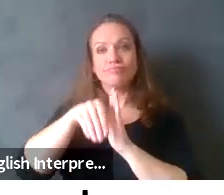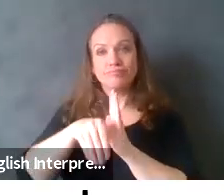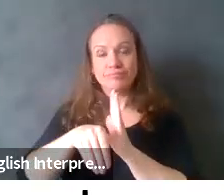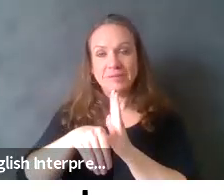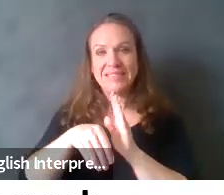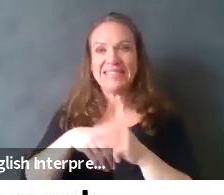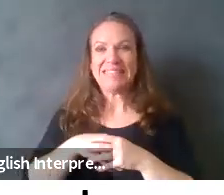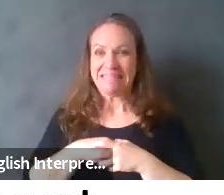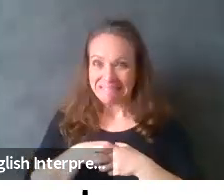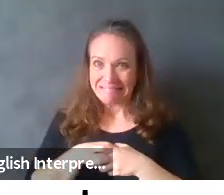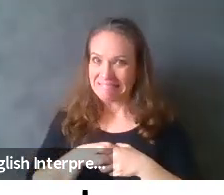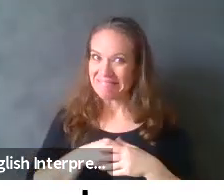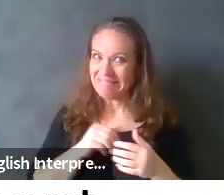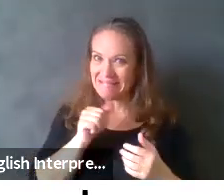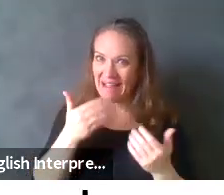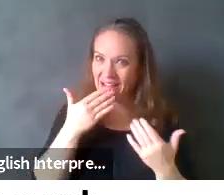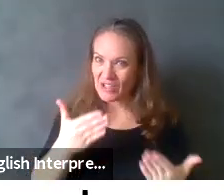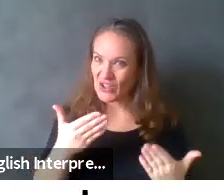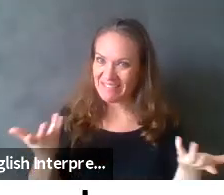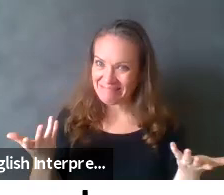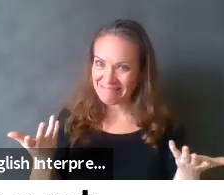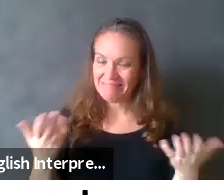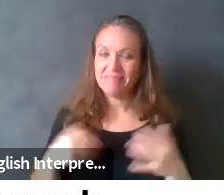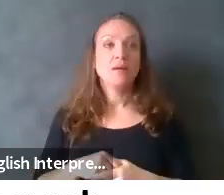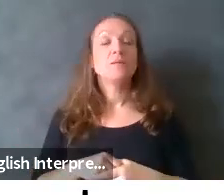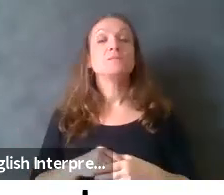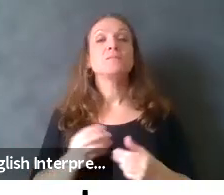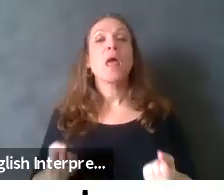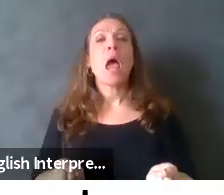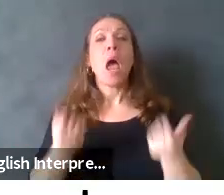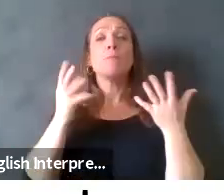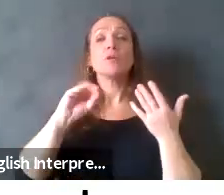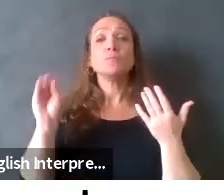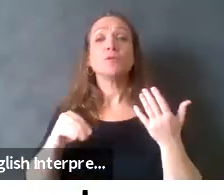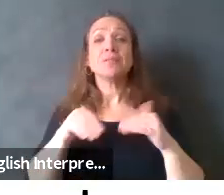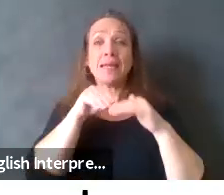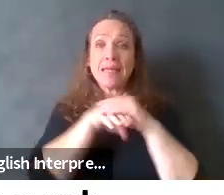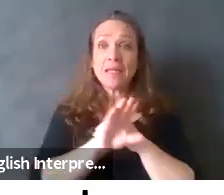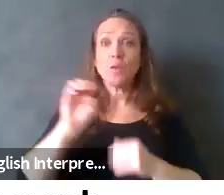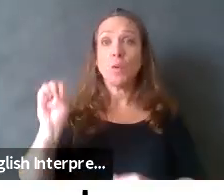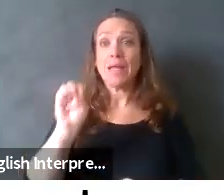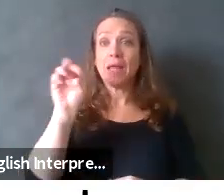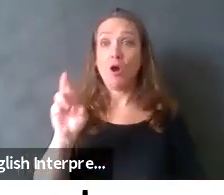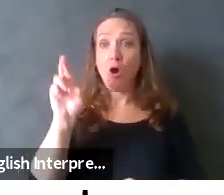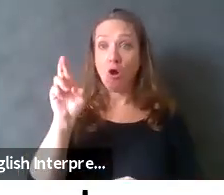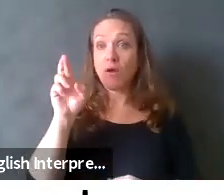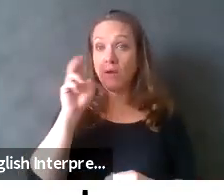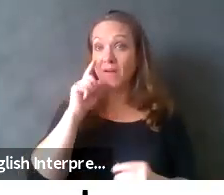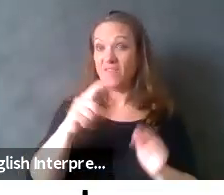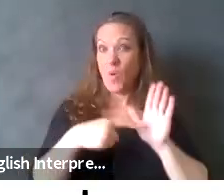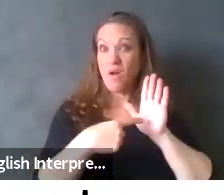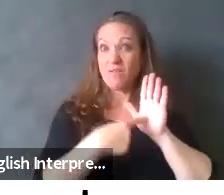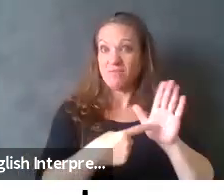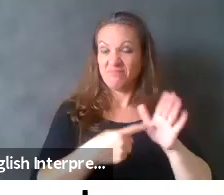news. The percent of ER visits, however, for COVID-like symptoms is only